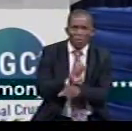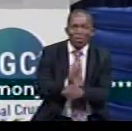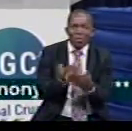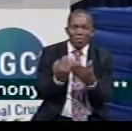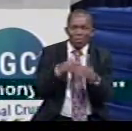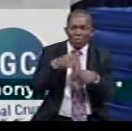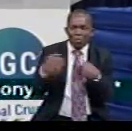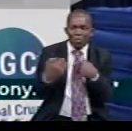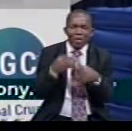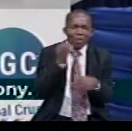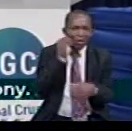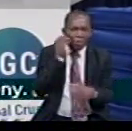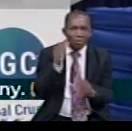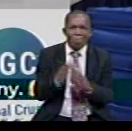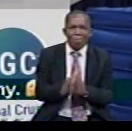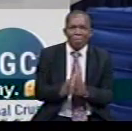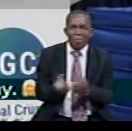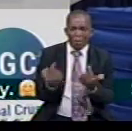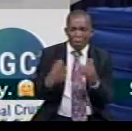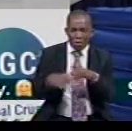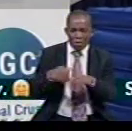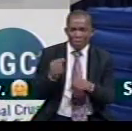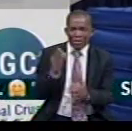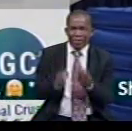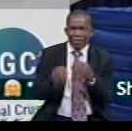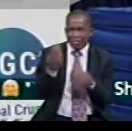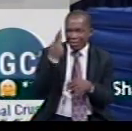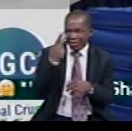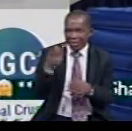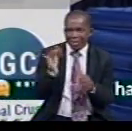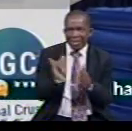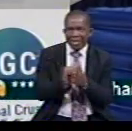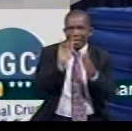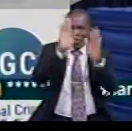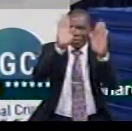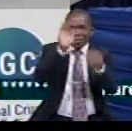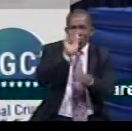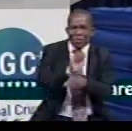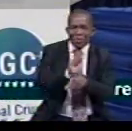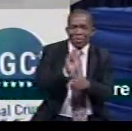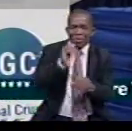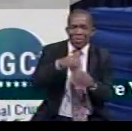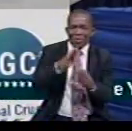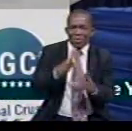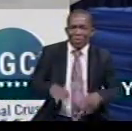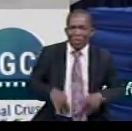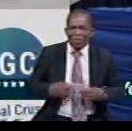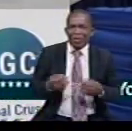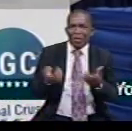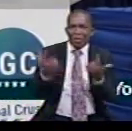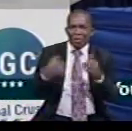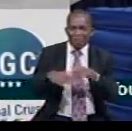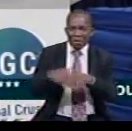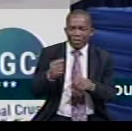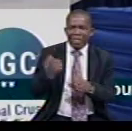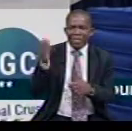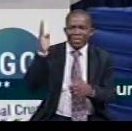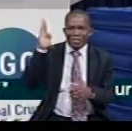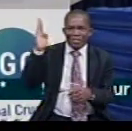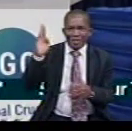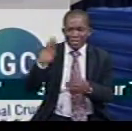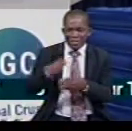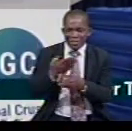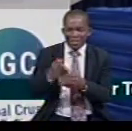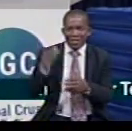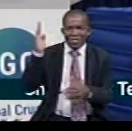Come out if you receive a miracle. Come out and testify. The Lord has done it.